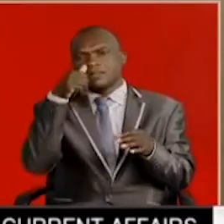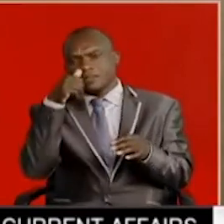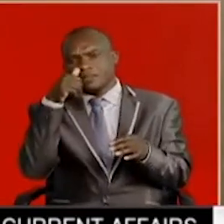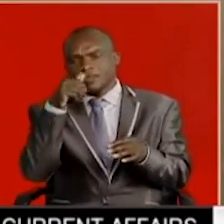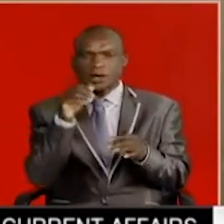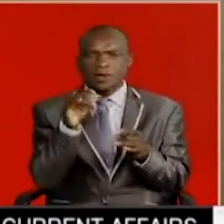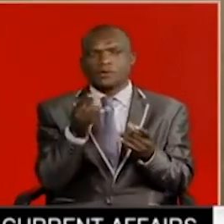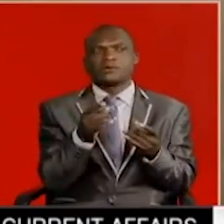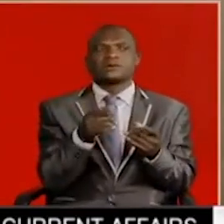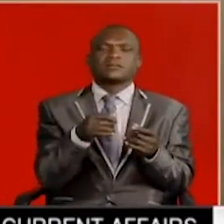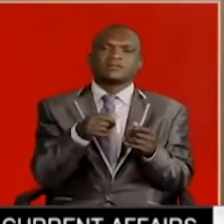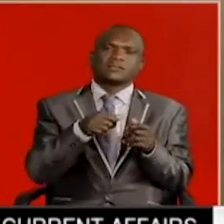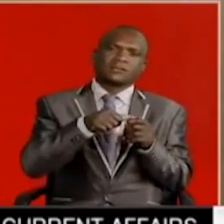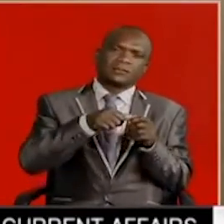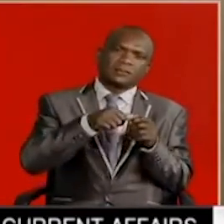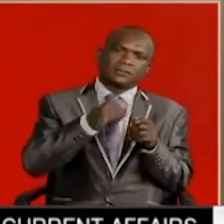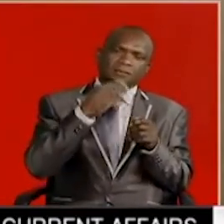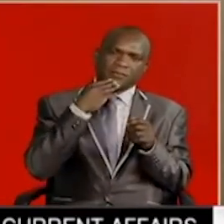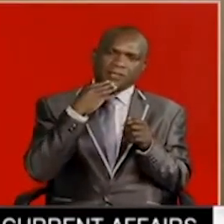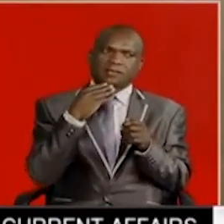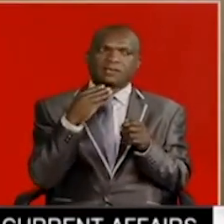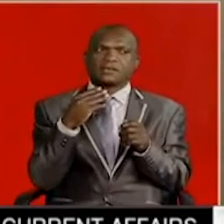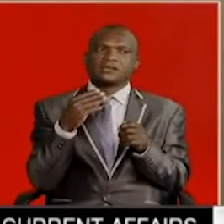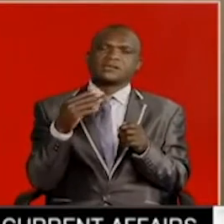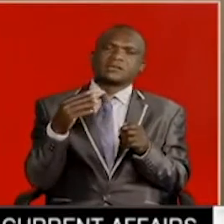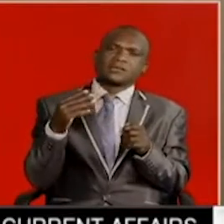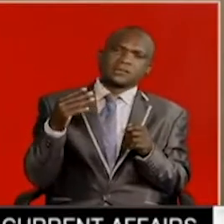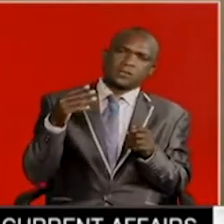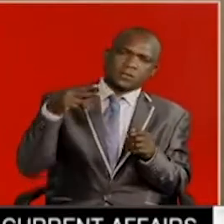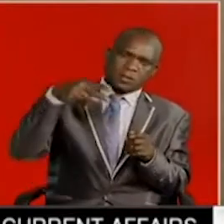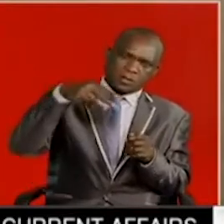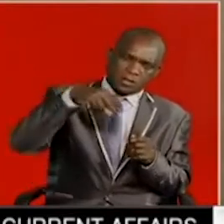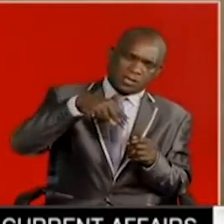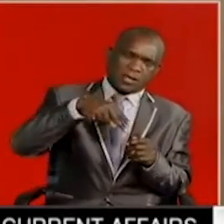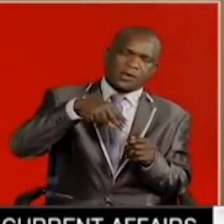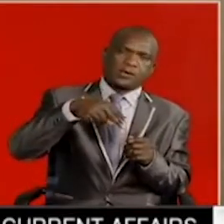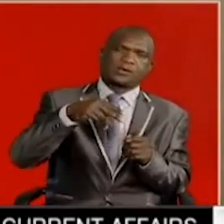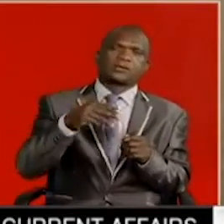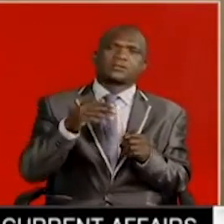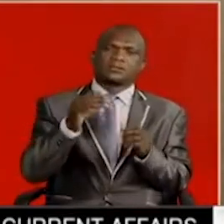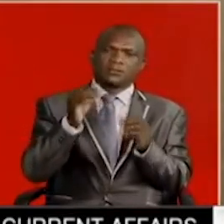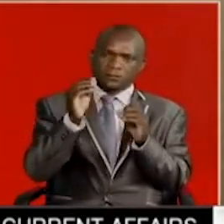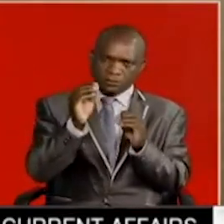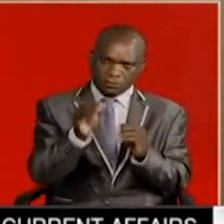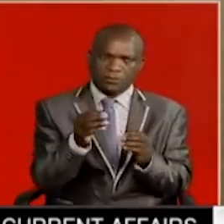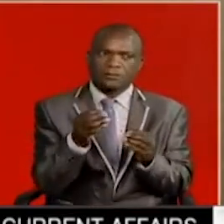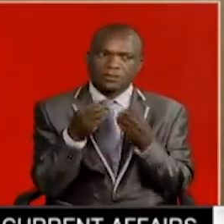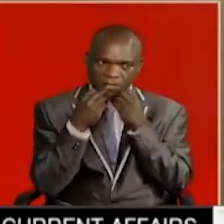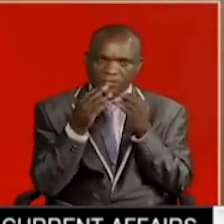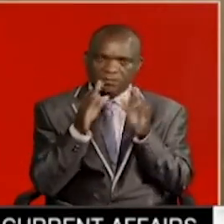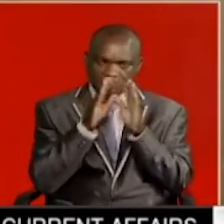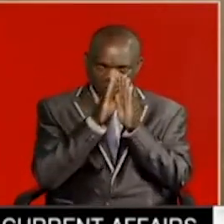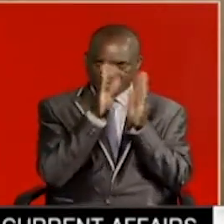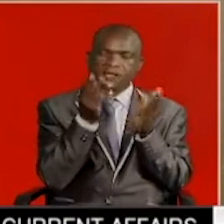the measurements and the liters which we are talking about. Those are well detailed and you will see